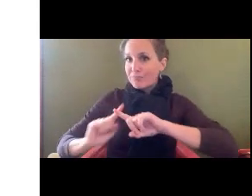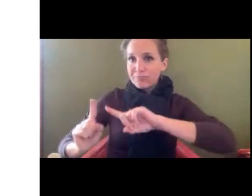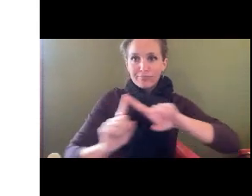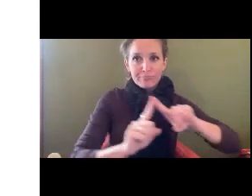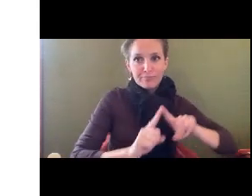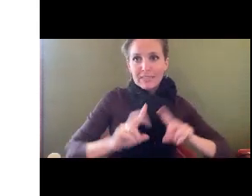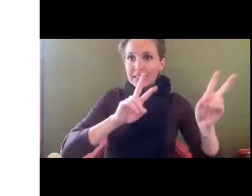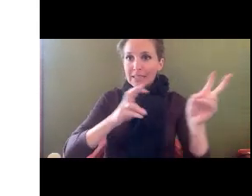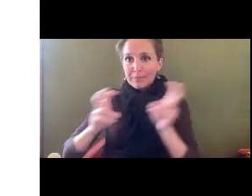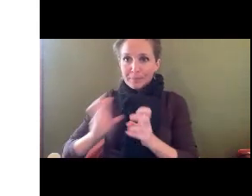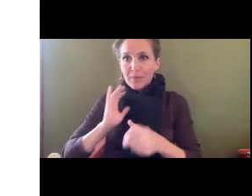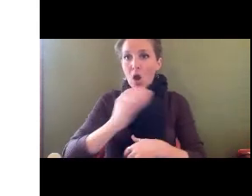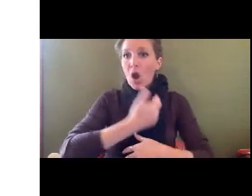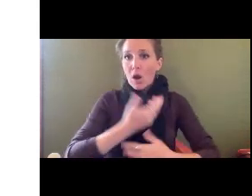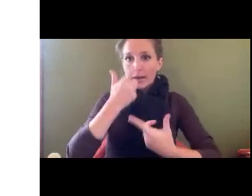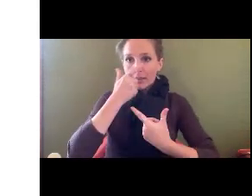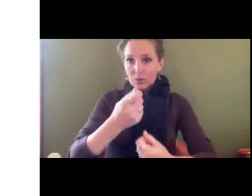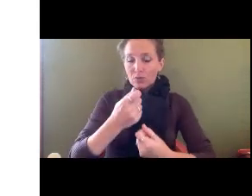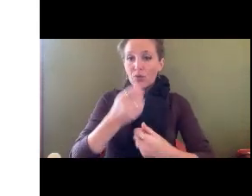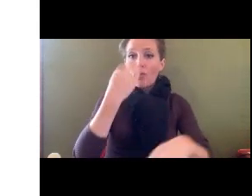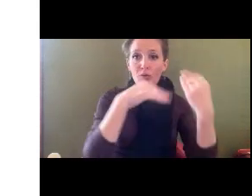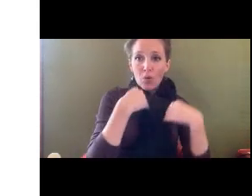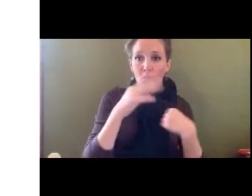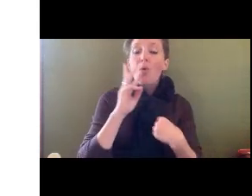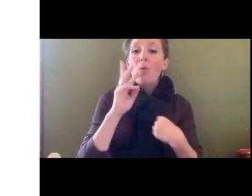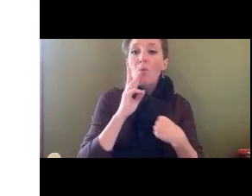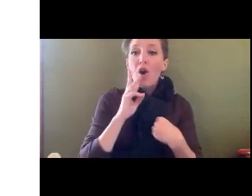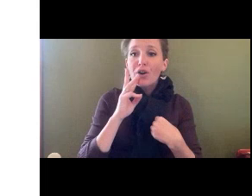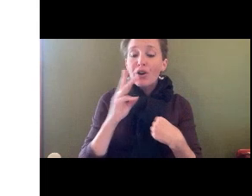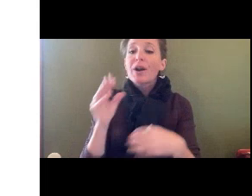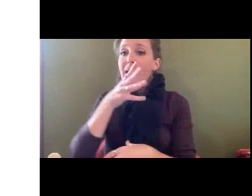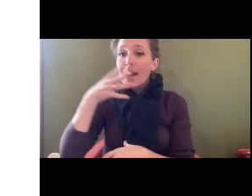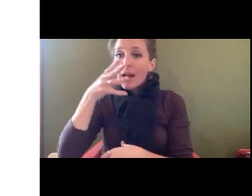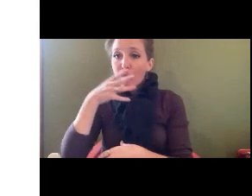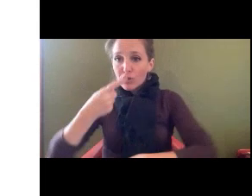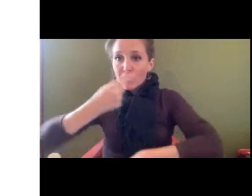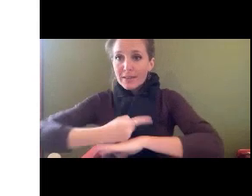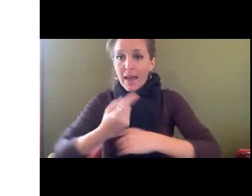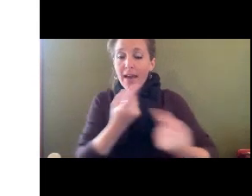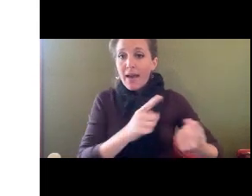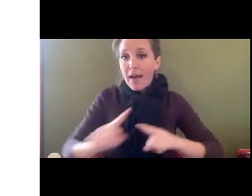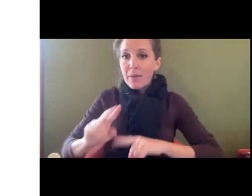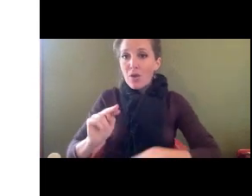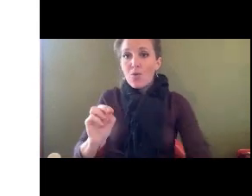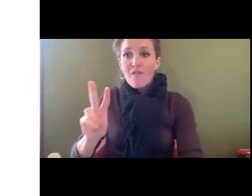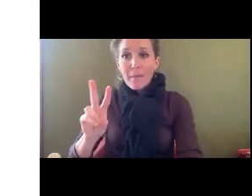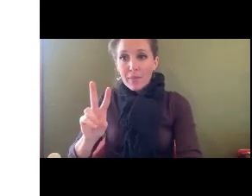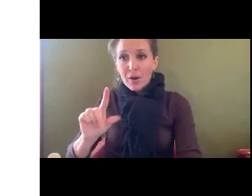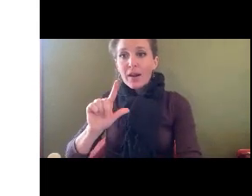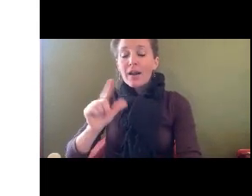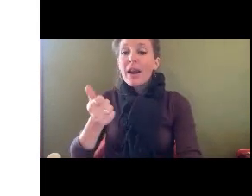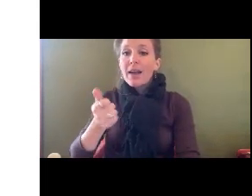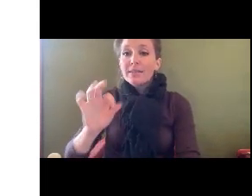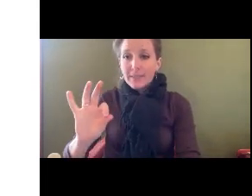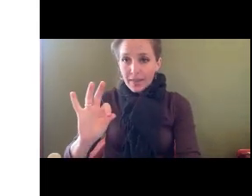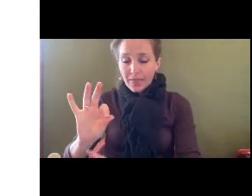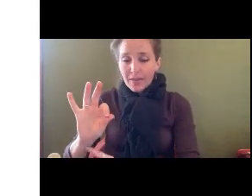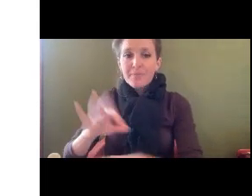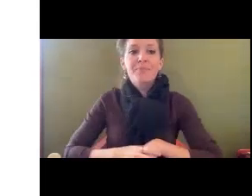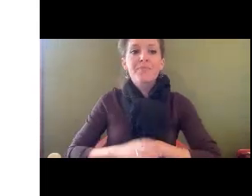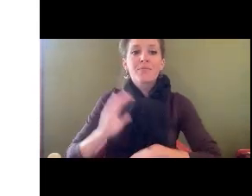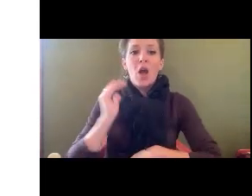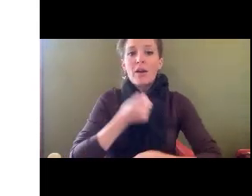our interest is in the Food, Water, and Agriculture Day, which will take place on November 19th. And our secretary, Secretary